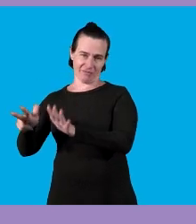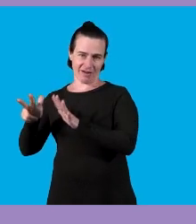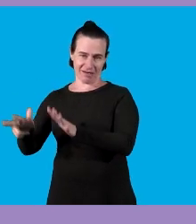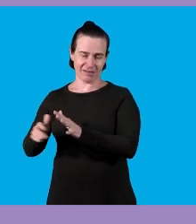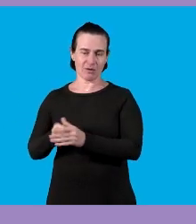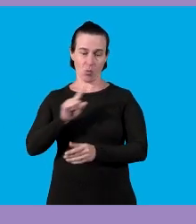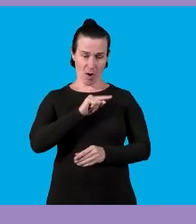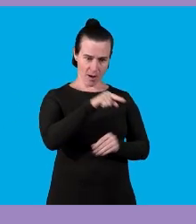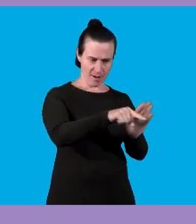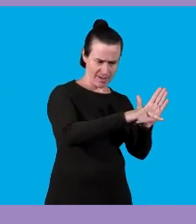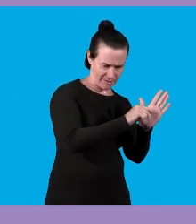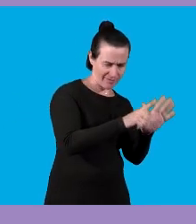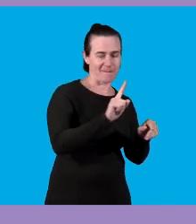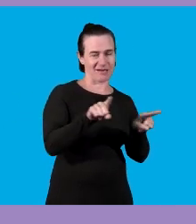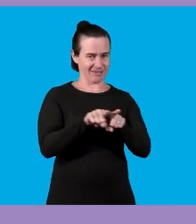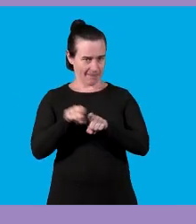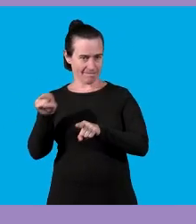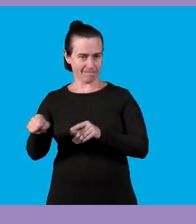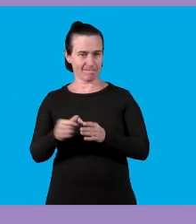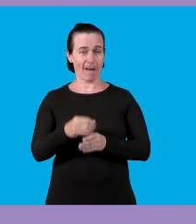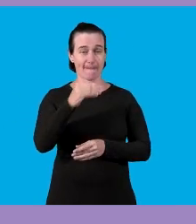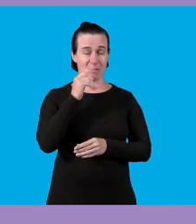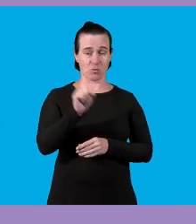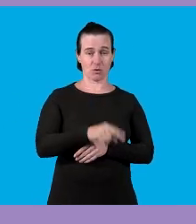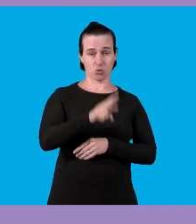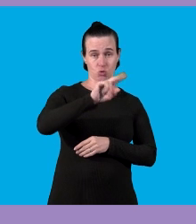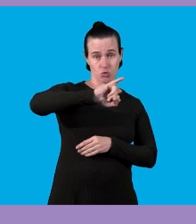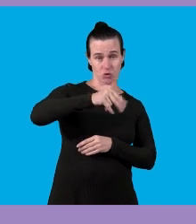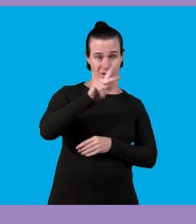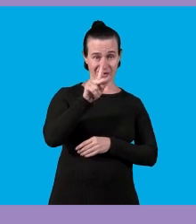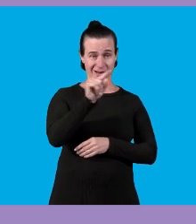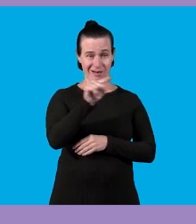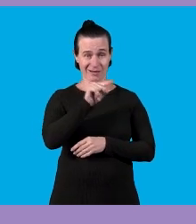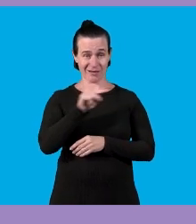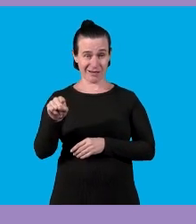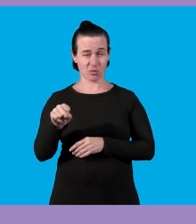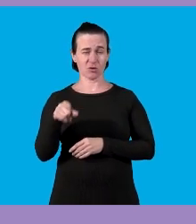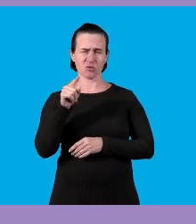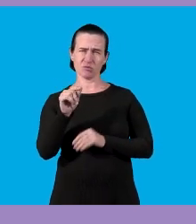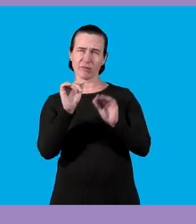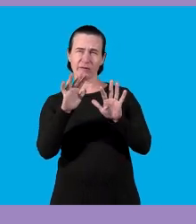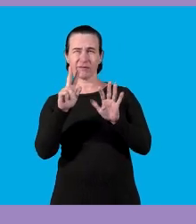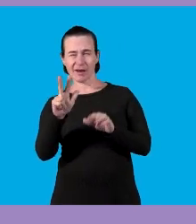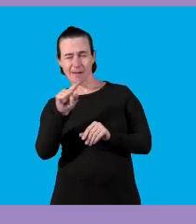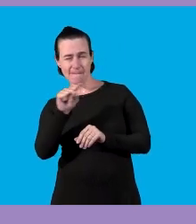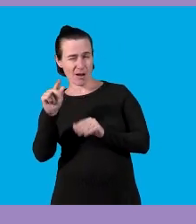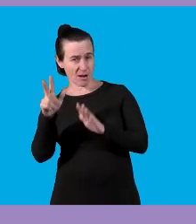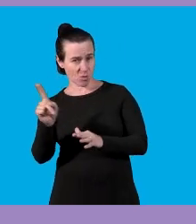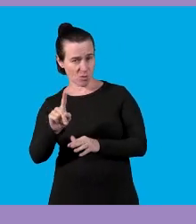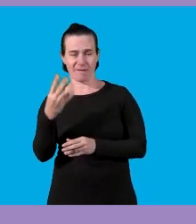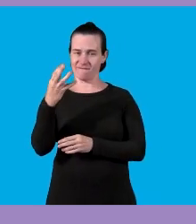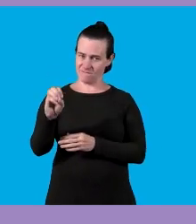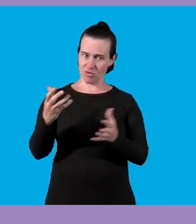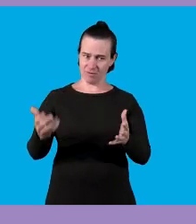the right as well. So that we have 2jk equals to 40. 58 minus